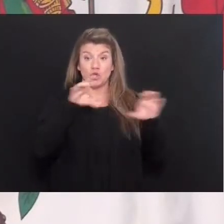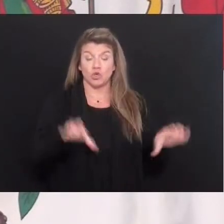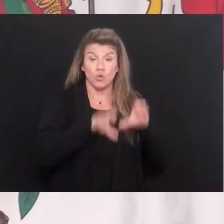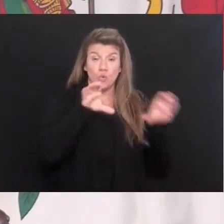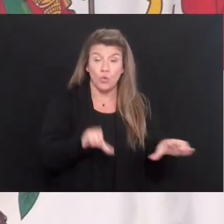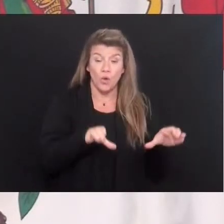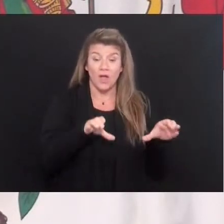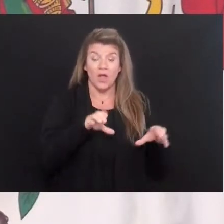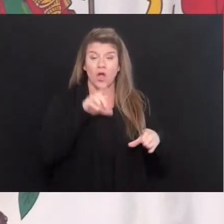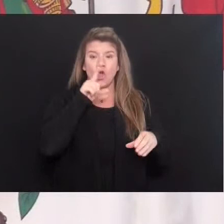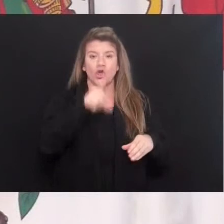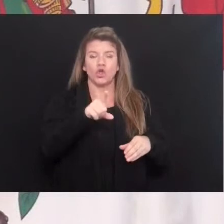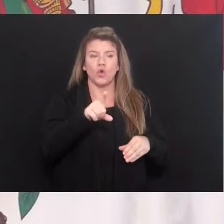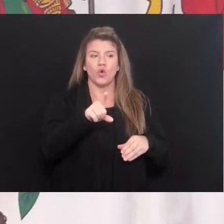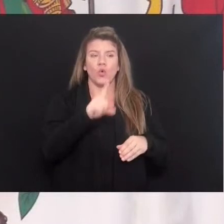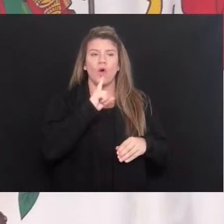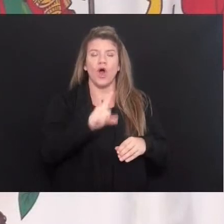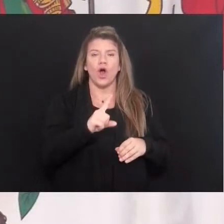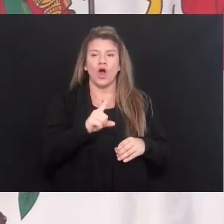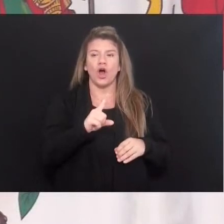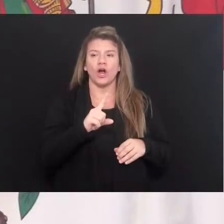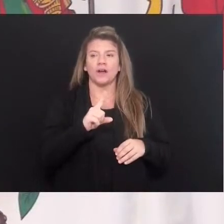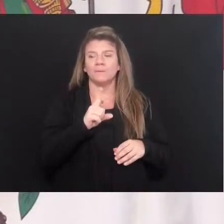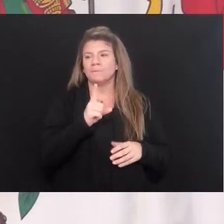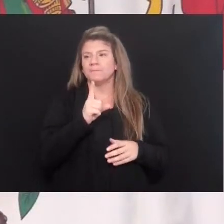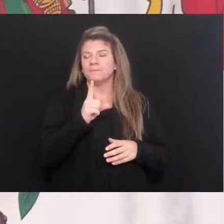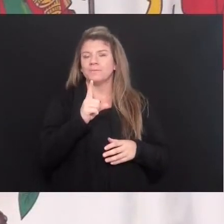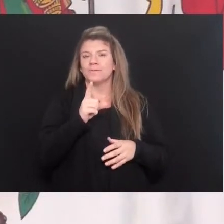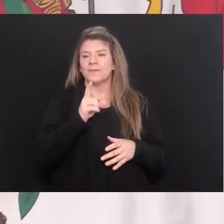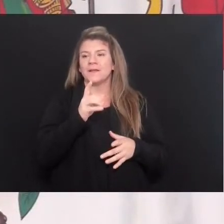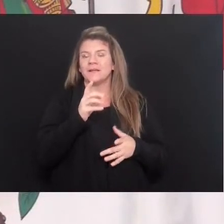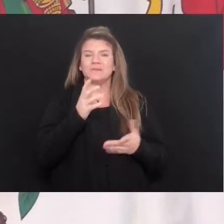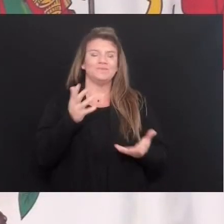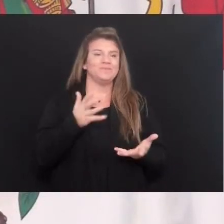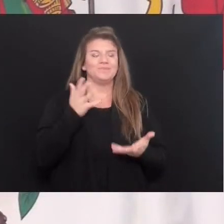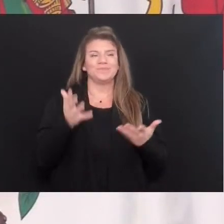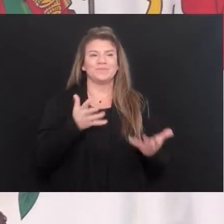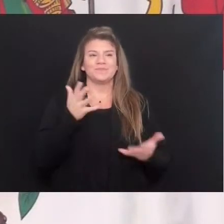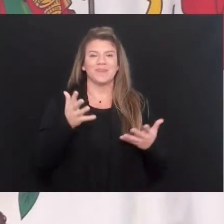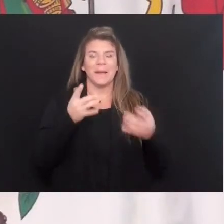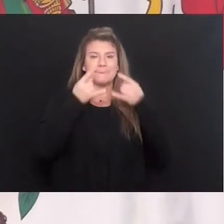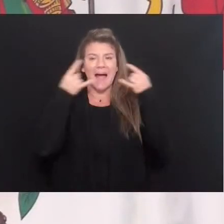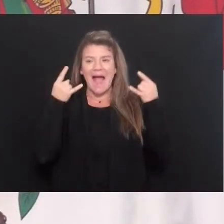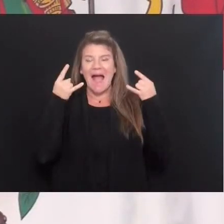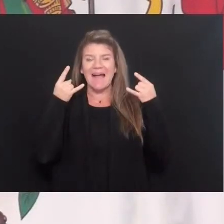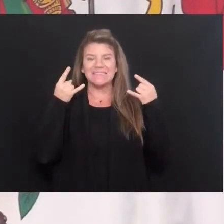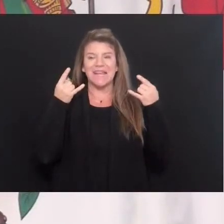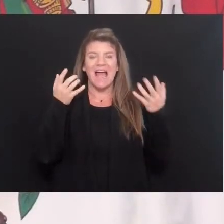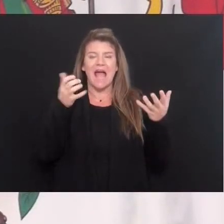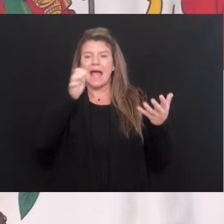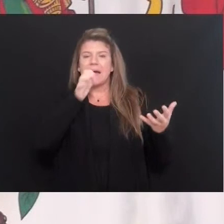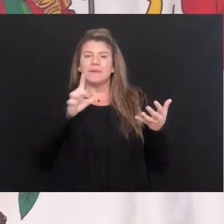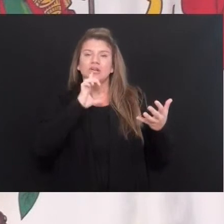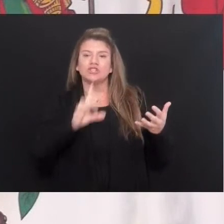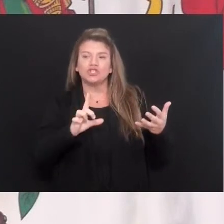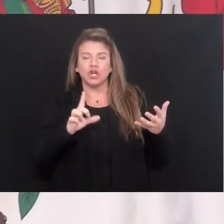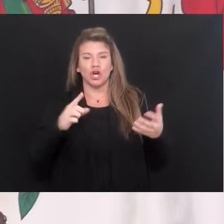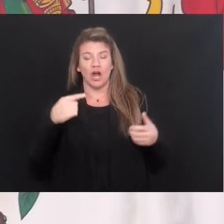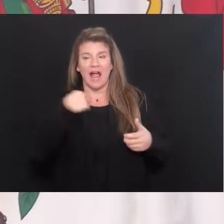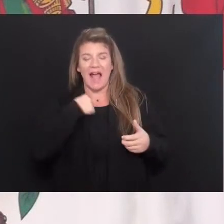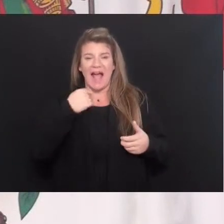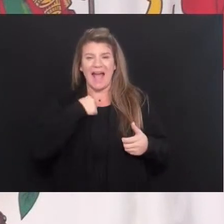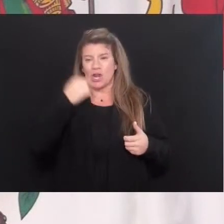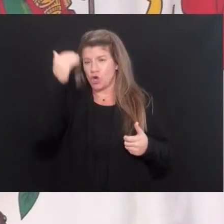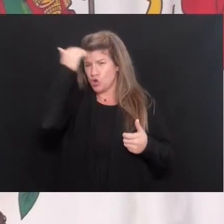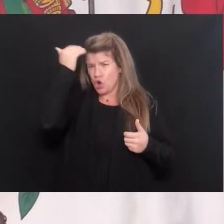basically penalizing some. The mask, in my opinion, I'm still not convinced are going to